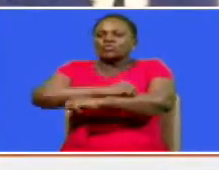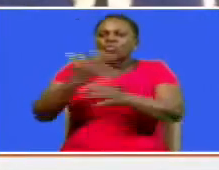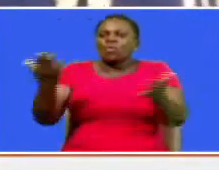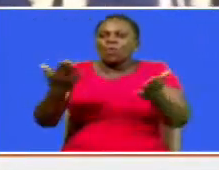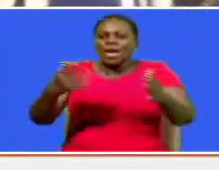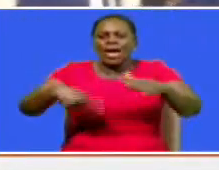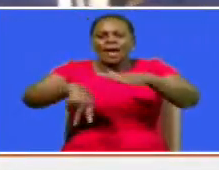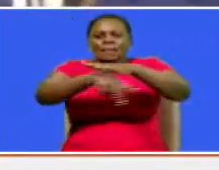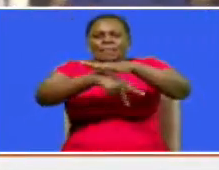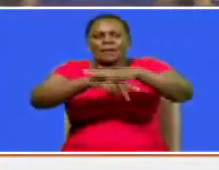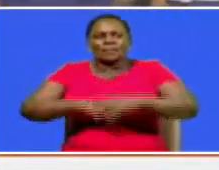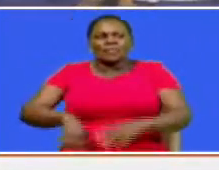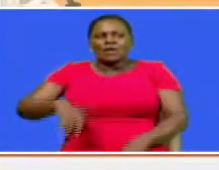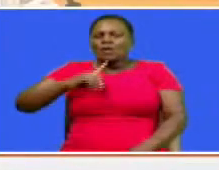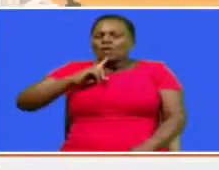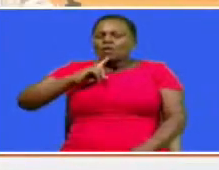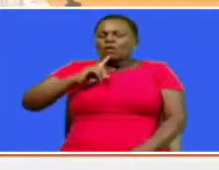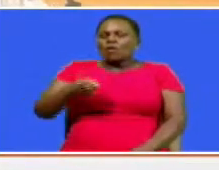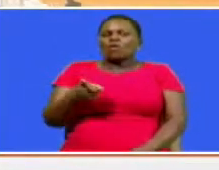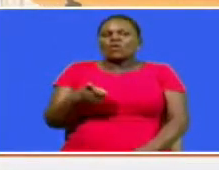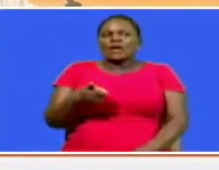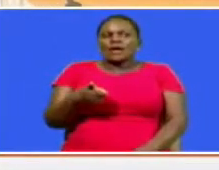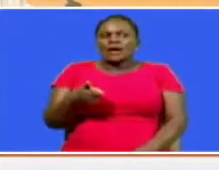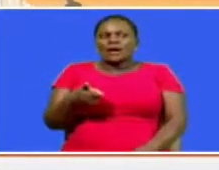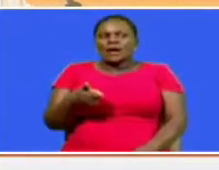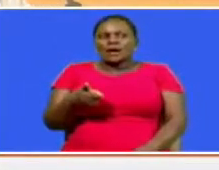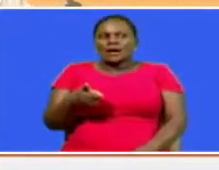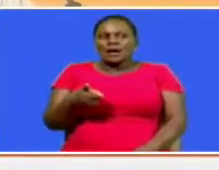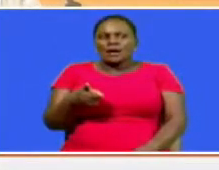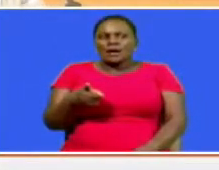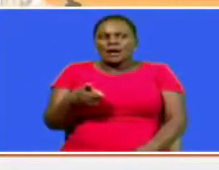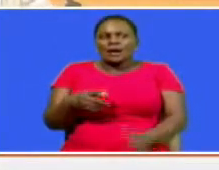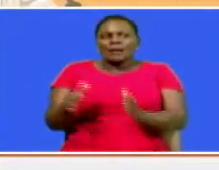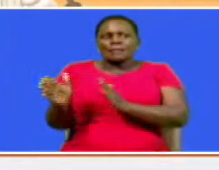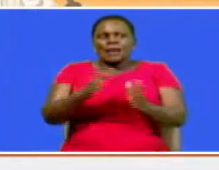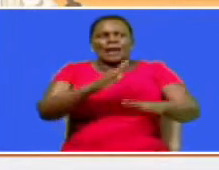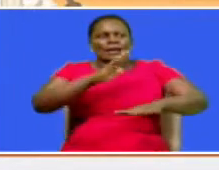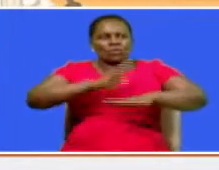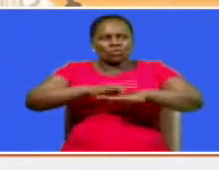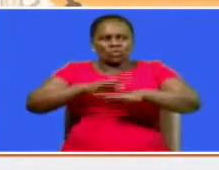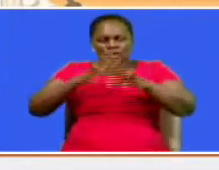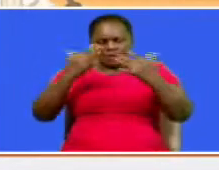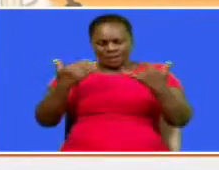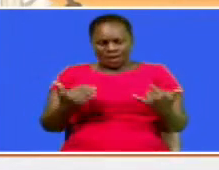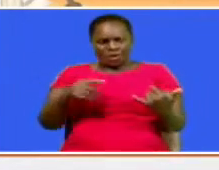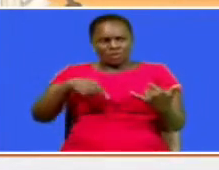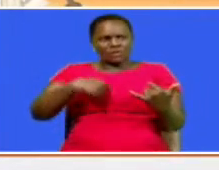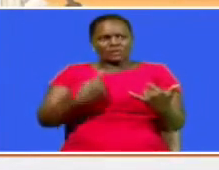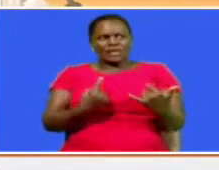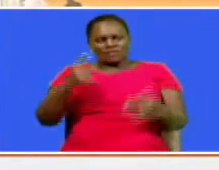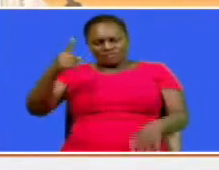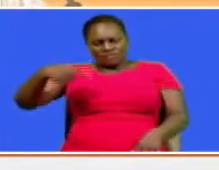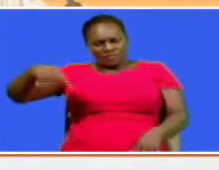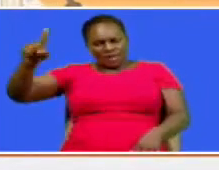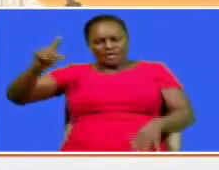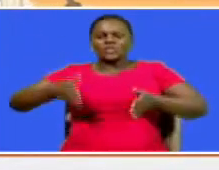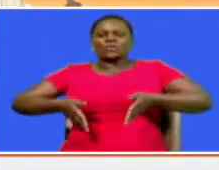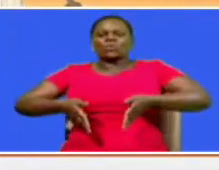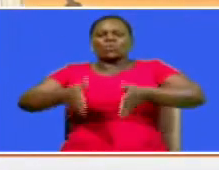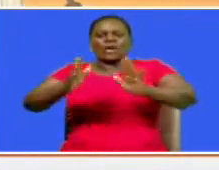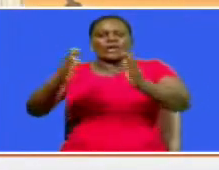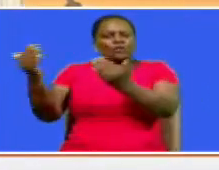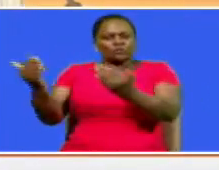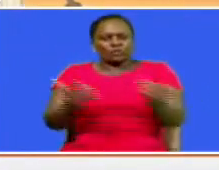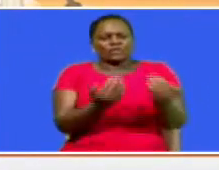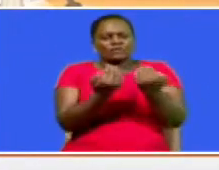shule za msingi. The directives are as we envisaged and planned. Therefore, we are on the right path to receive